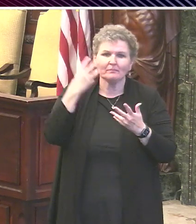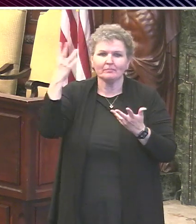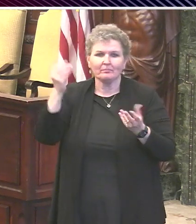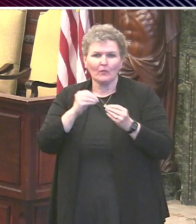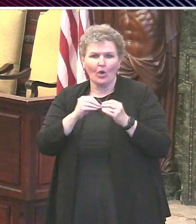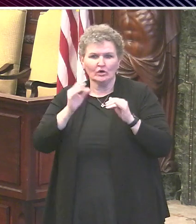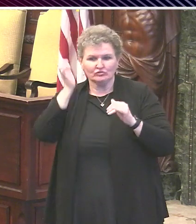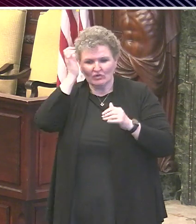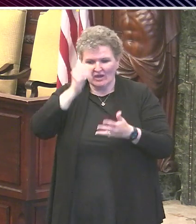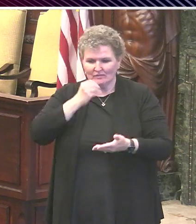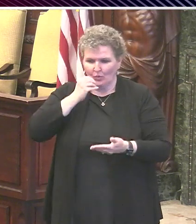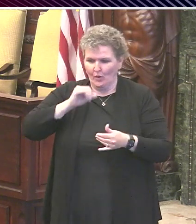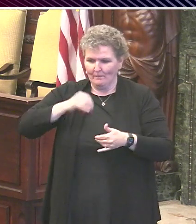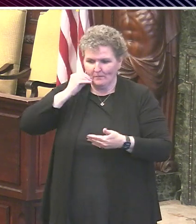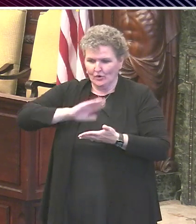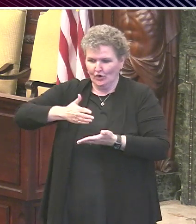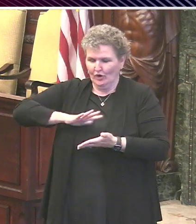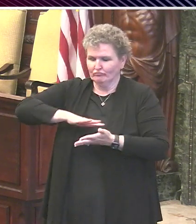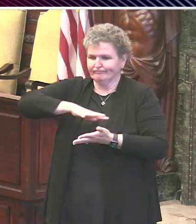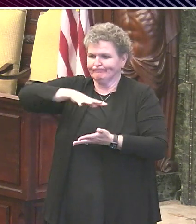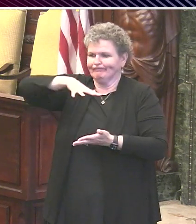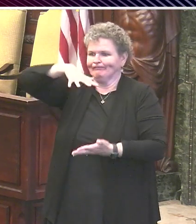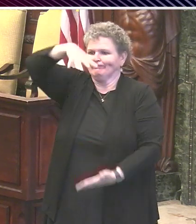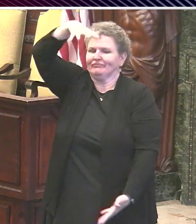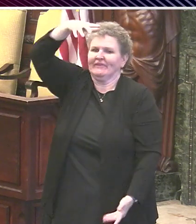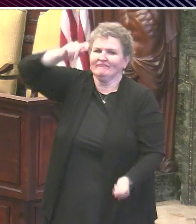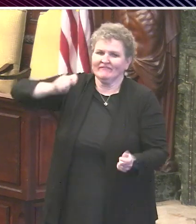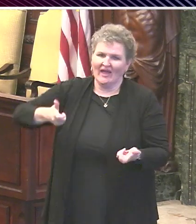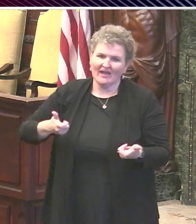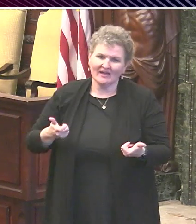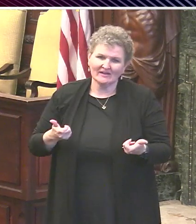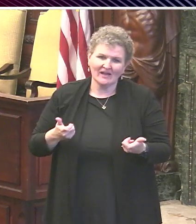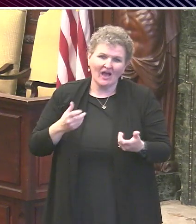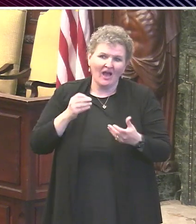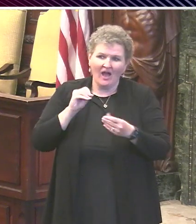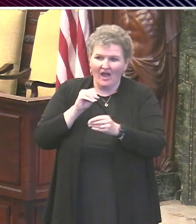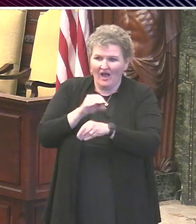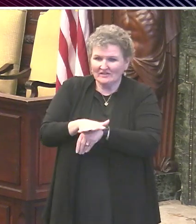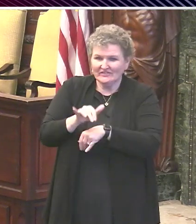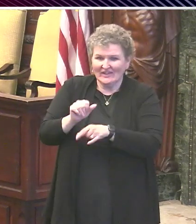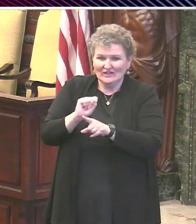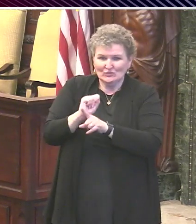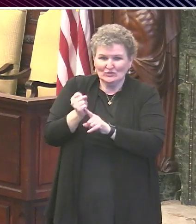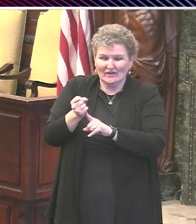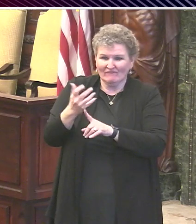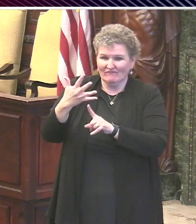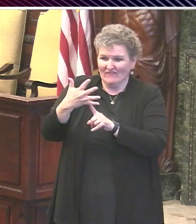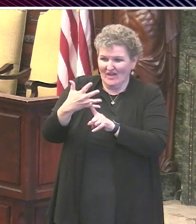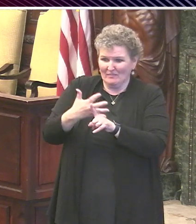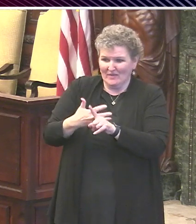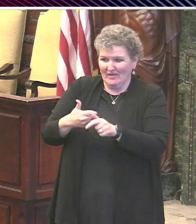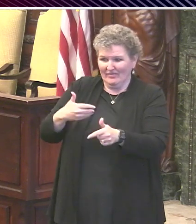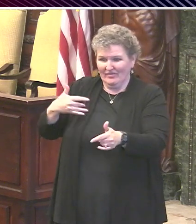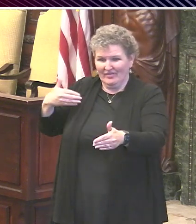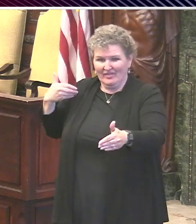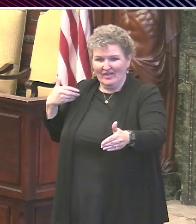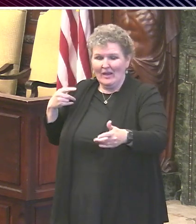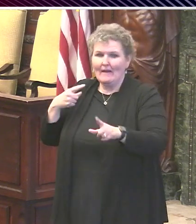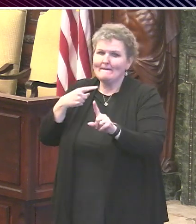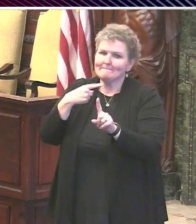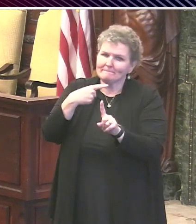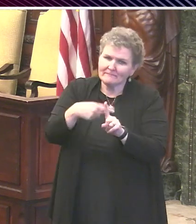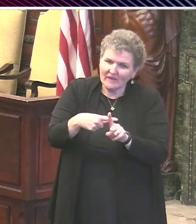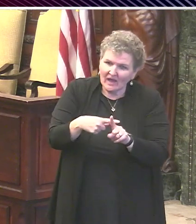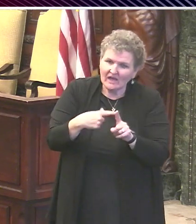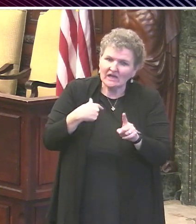in trash and garbage because of the situation we've been living through for the past 5 months. In addition, there's been some concerns and issues